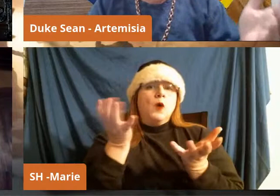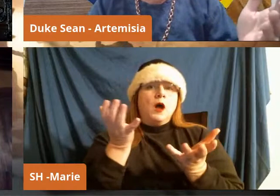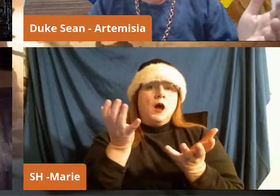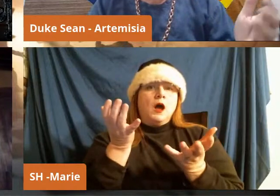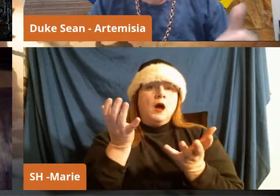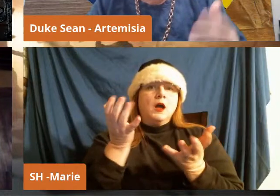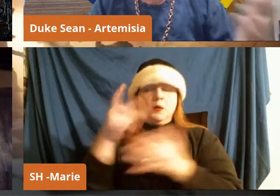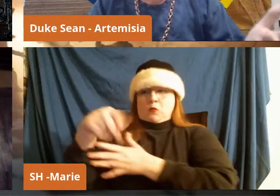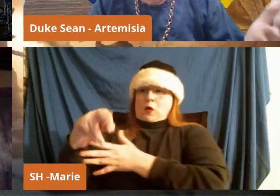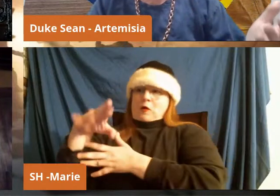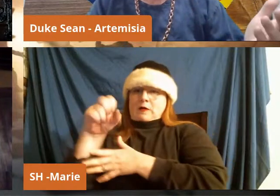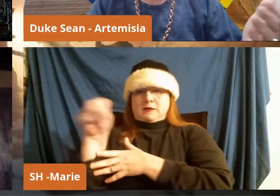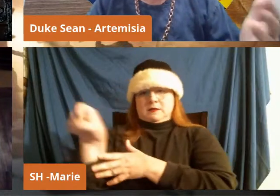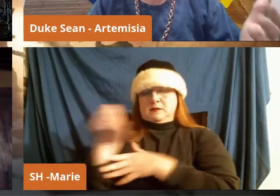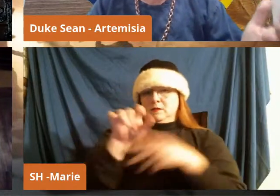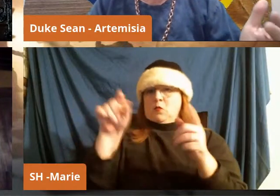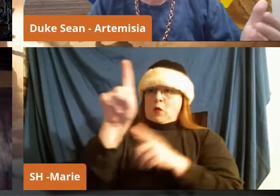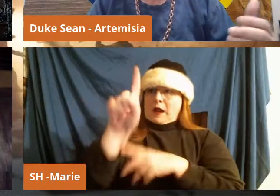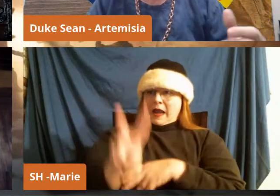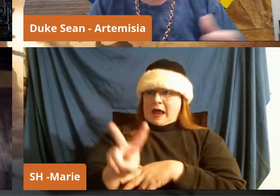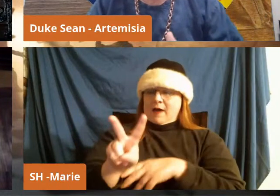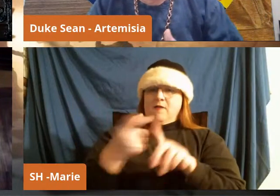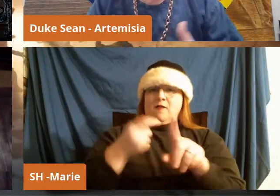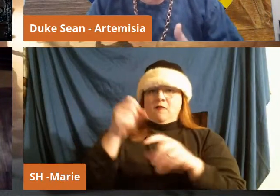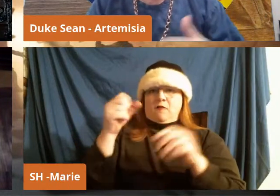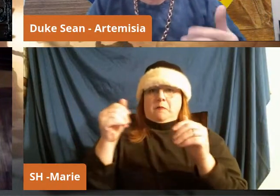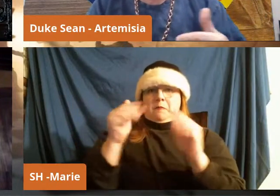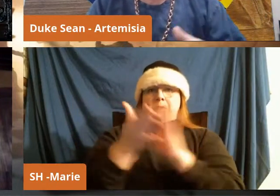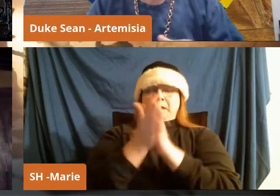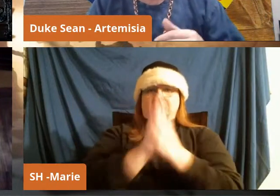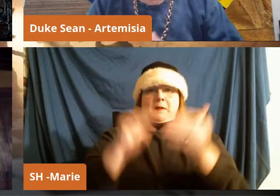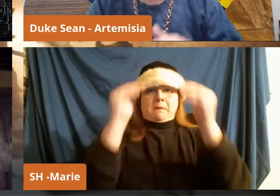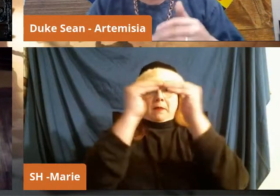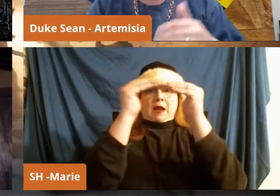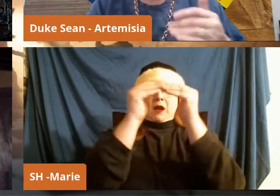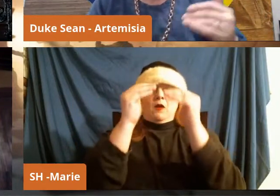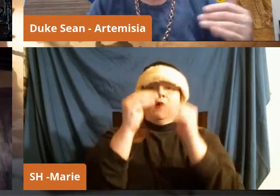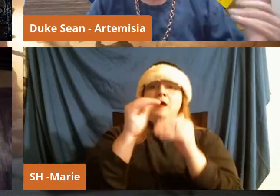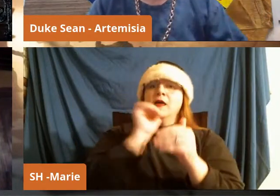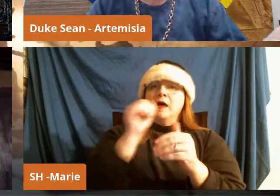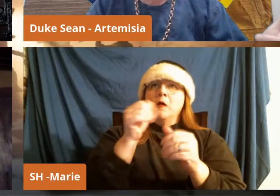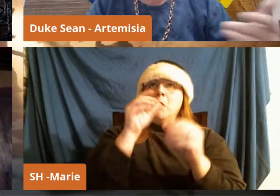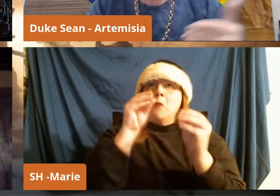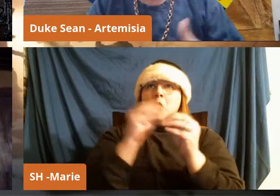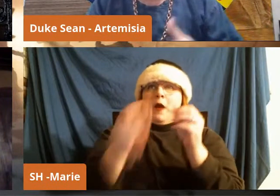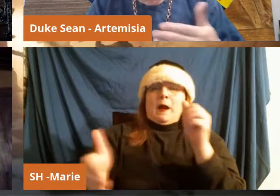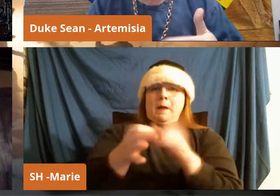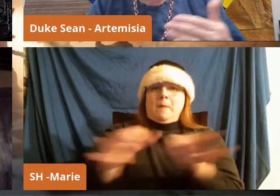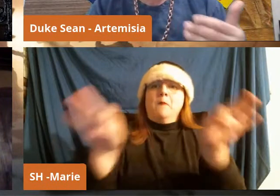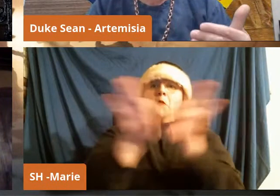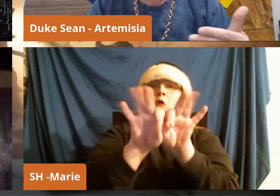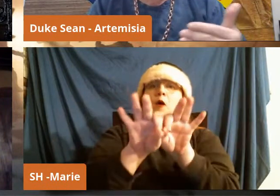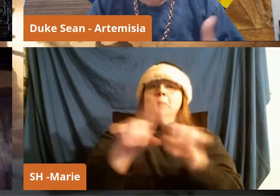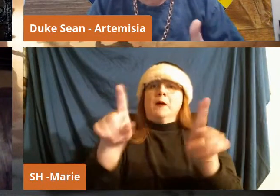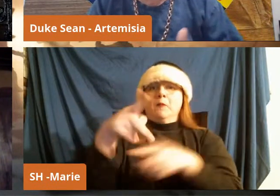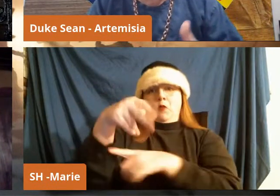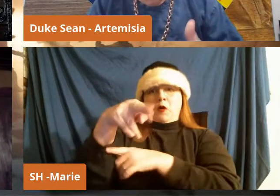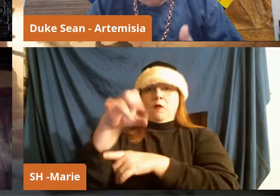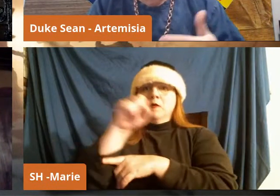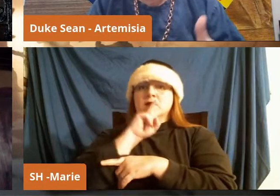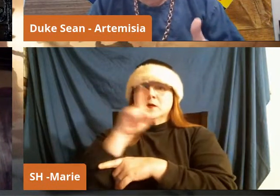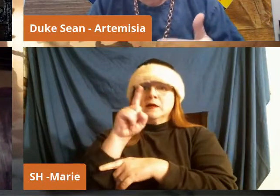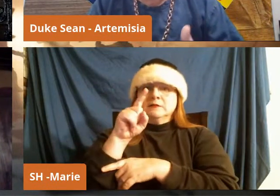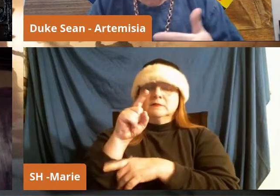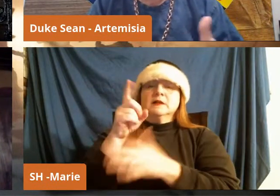have the prowess side of it, which is one half of being a peer, and that's simply because it's not that is more important than everything else, but prowess is a